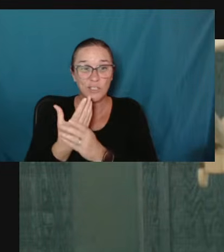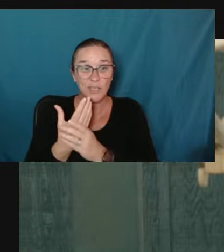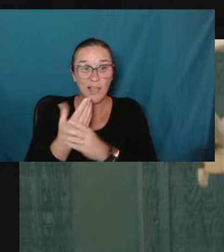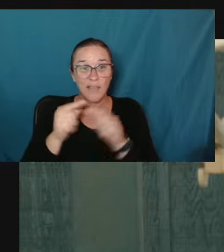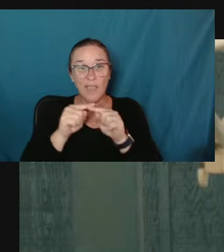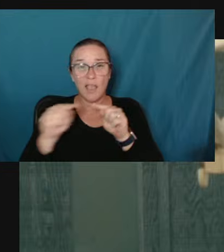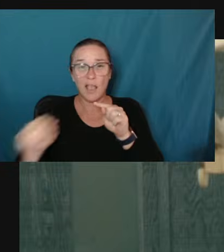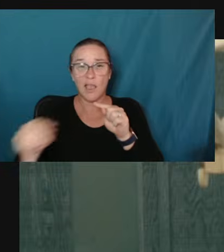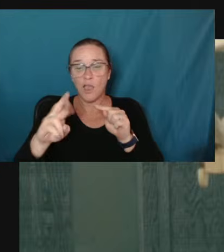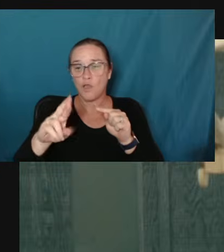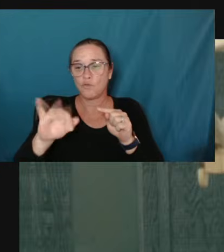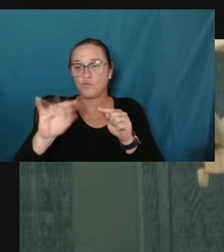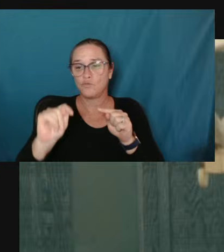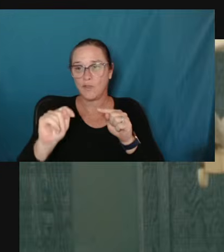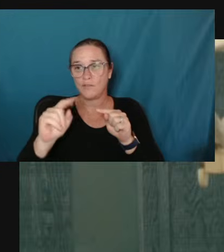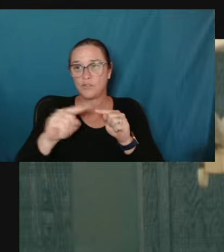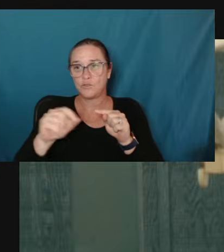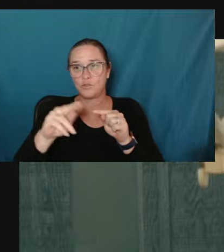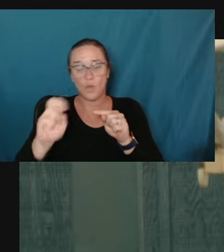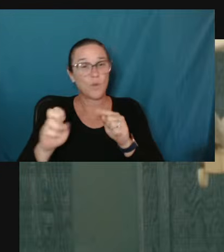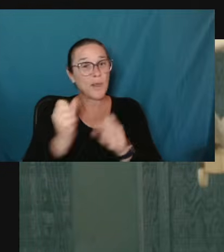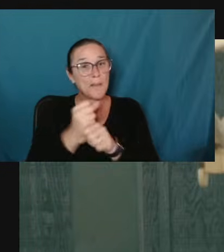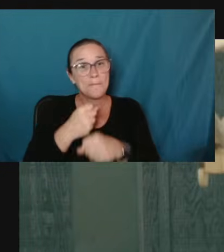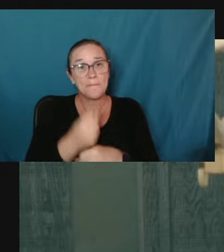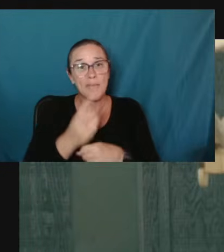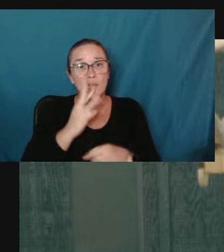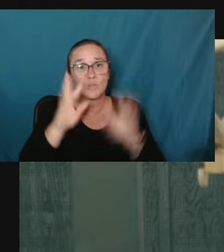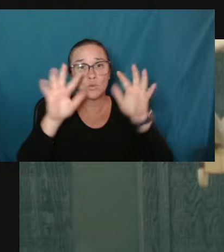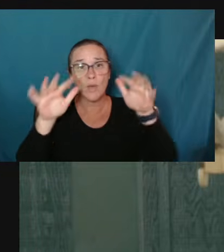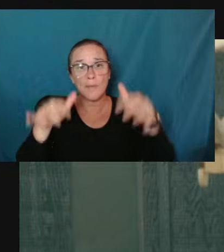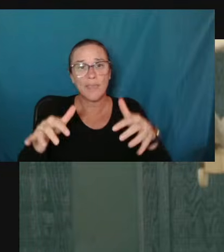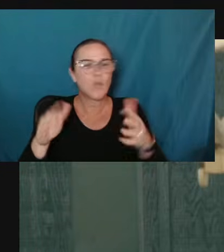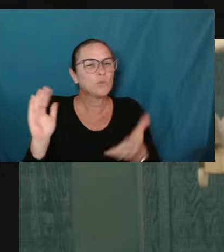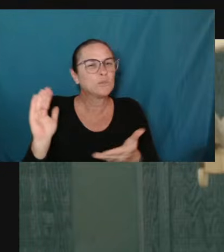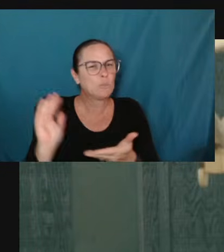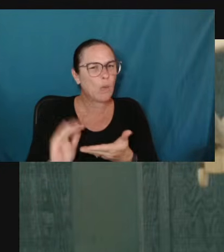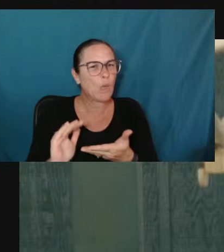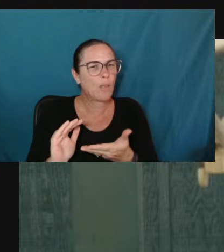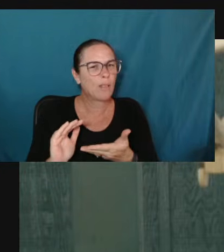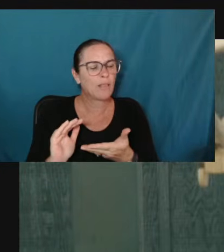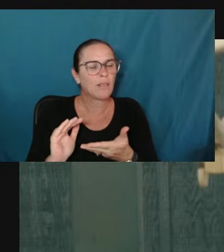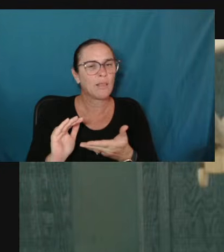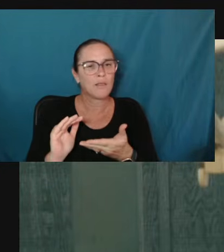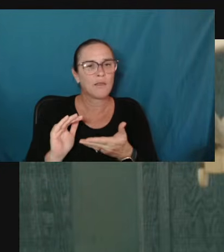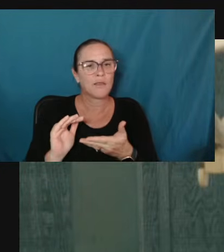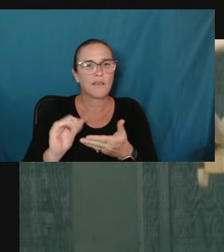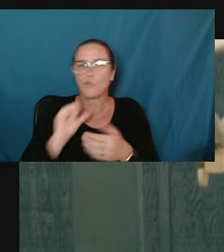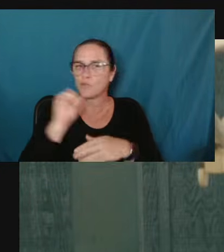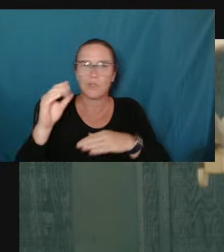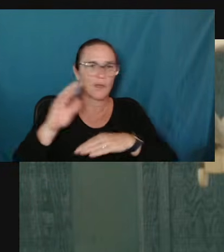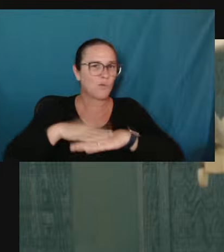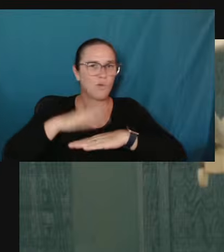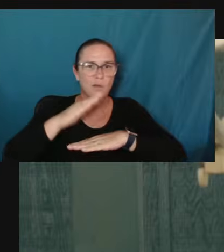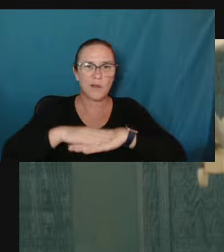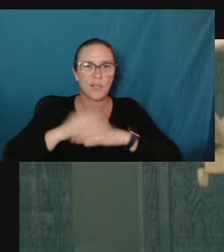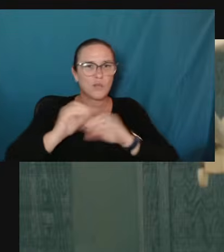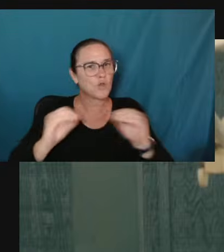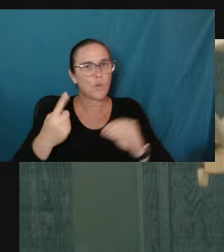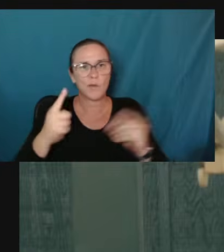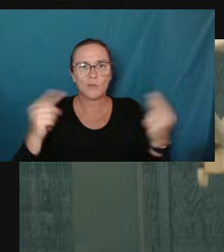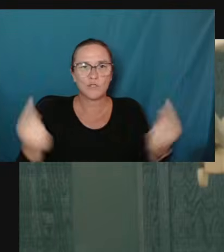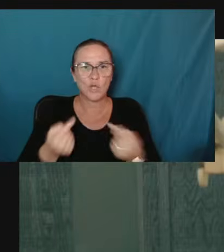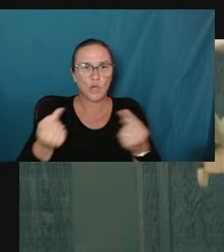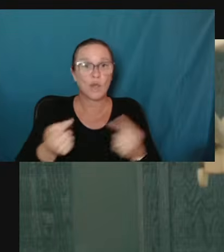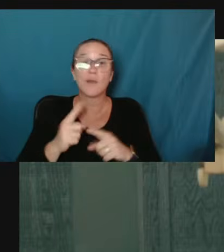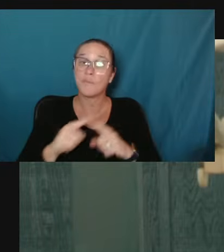zone. It also created a tsunami that day. It was very small, and there wasn't a warning, and no one was hurt, but it was